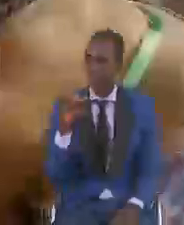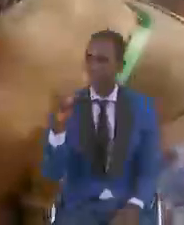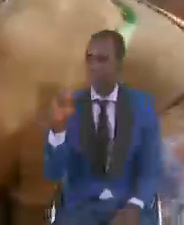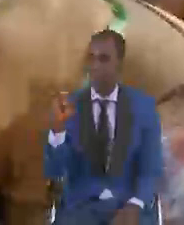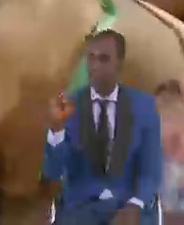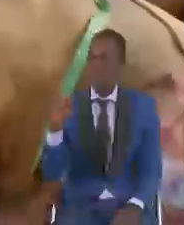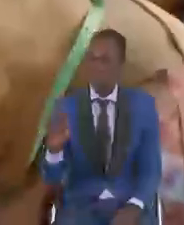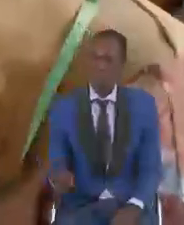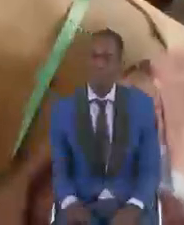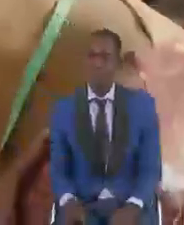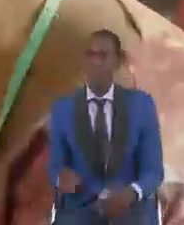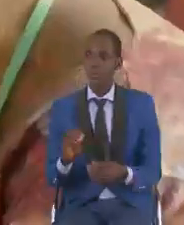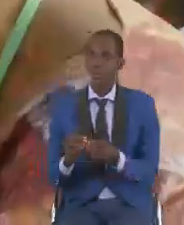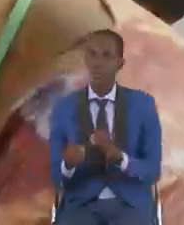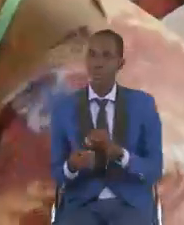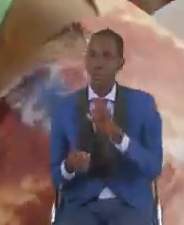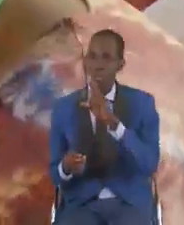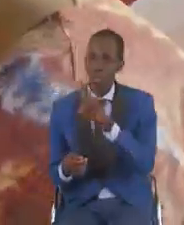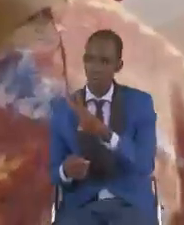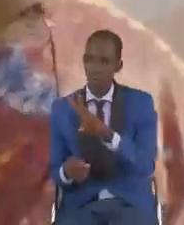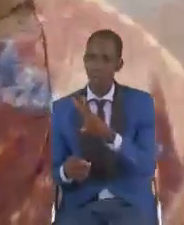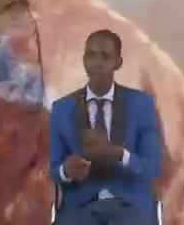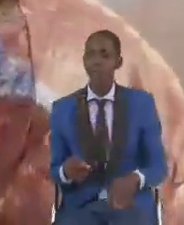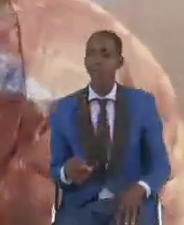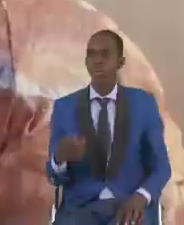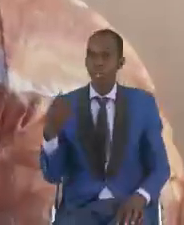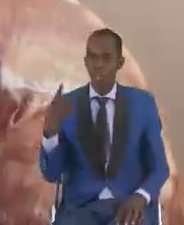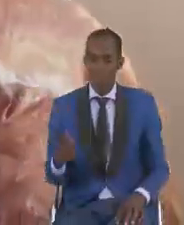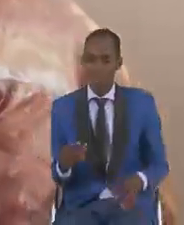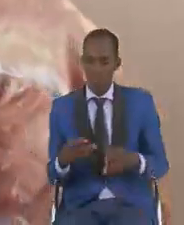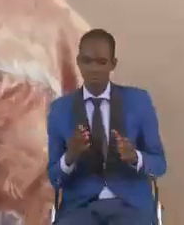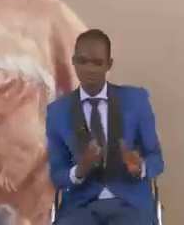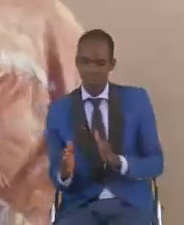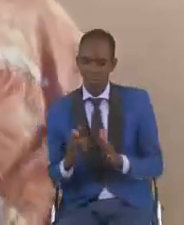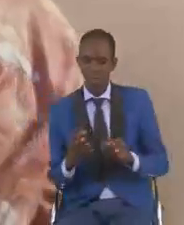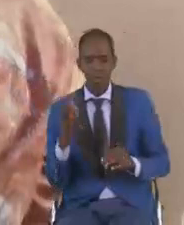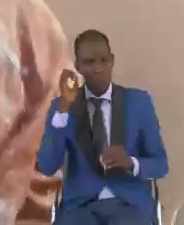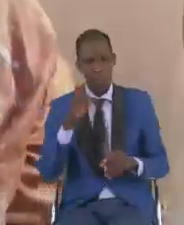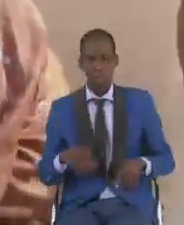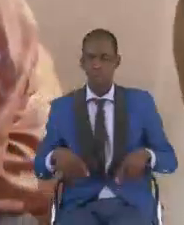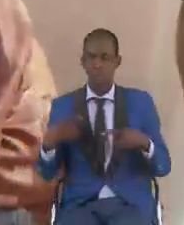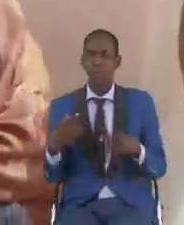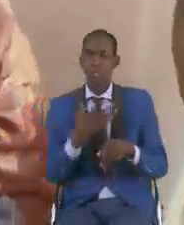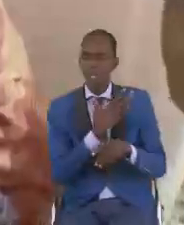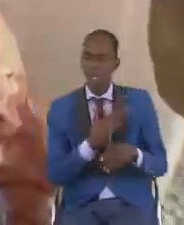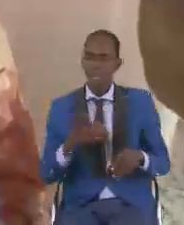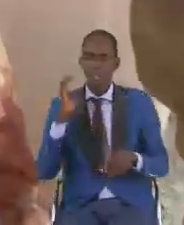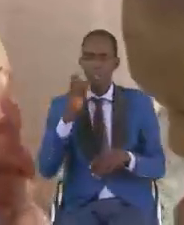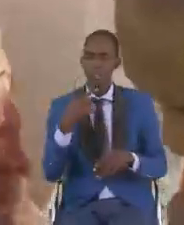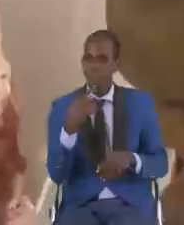Number two, the regulation of his life and everything. And you want to, and he says,